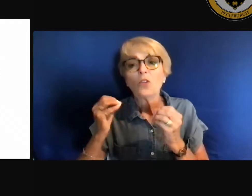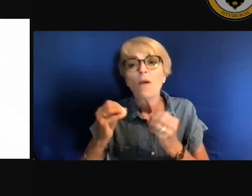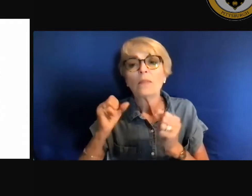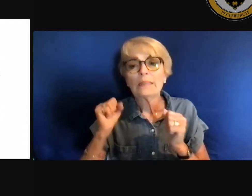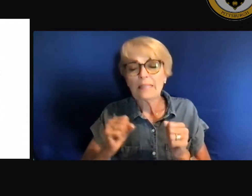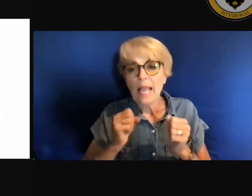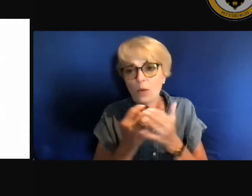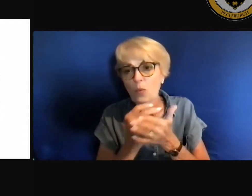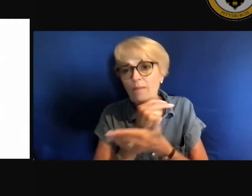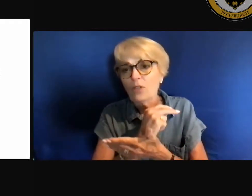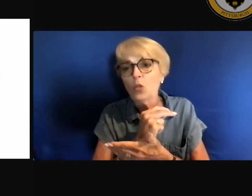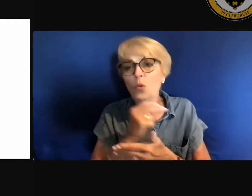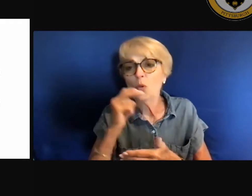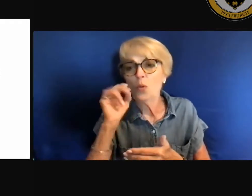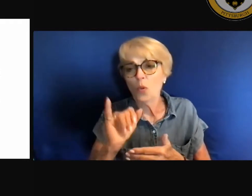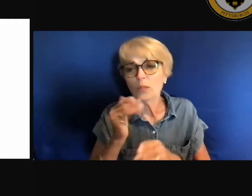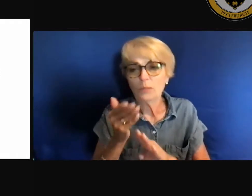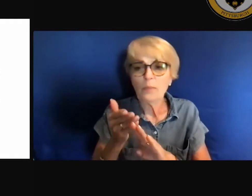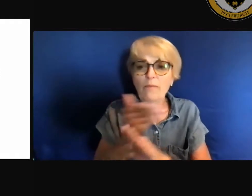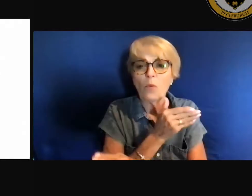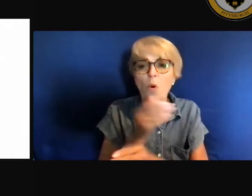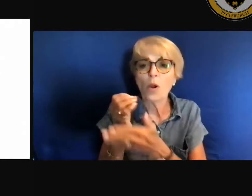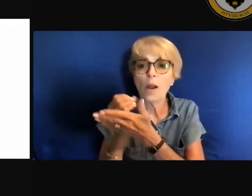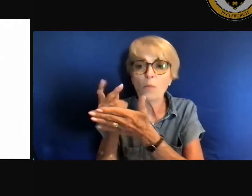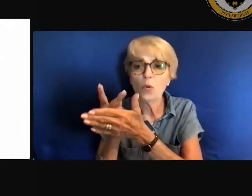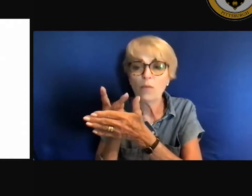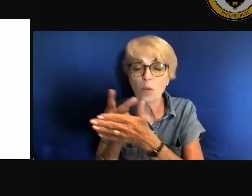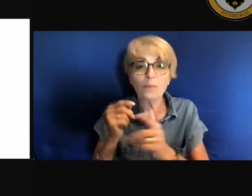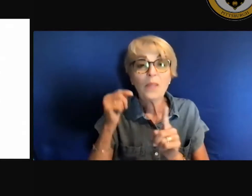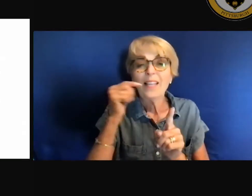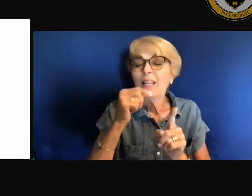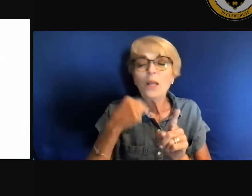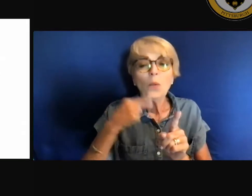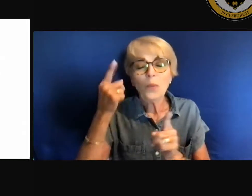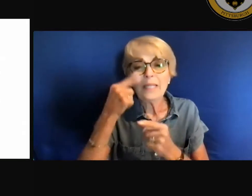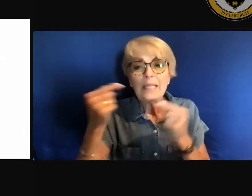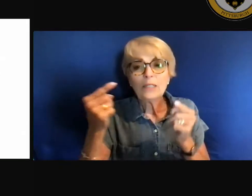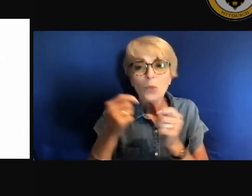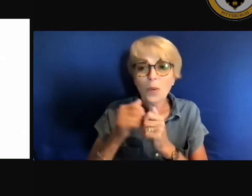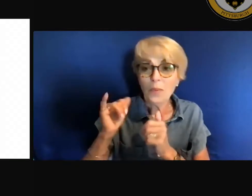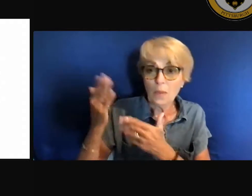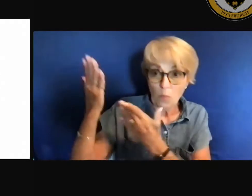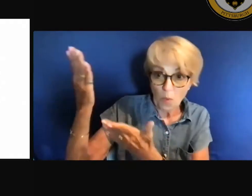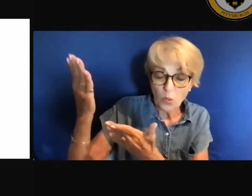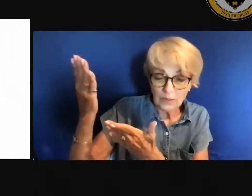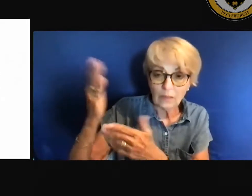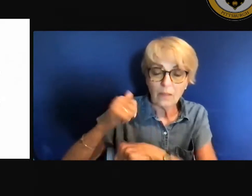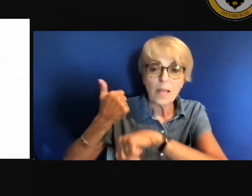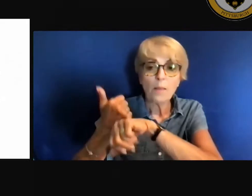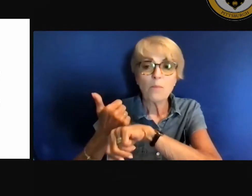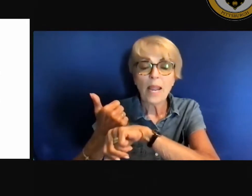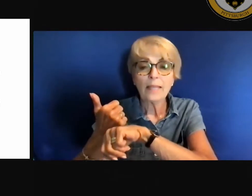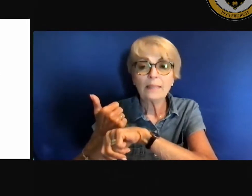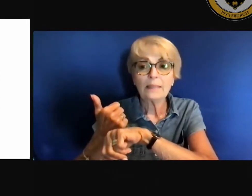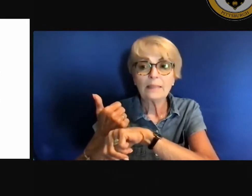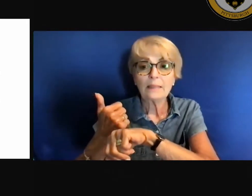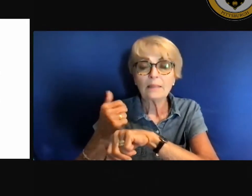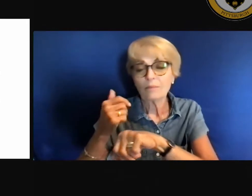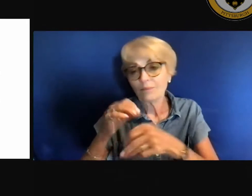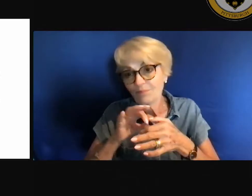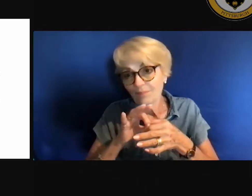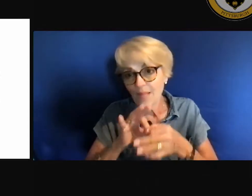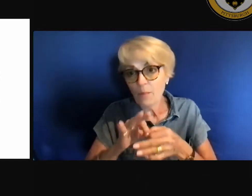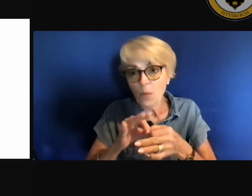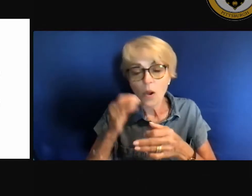approval. On this one, we disagree with the proposal based in part